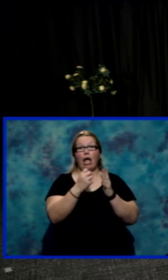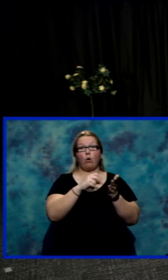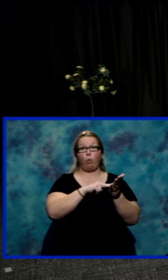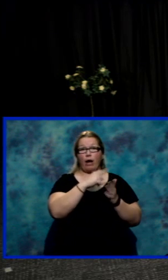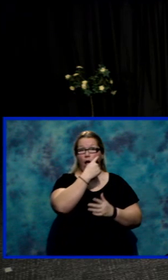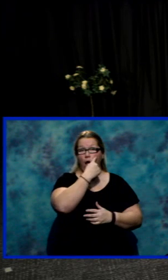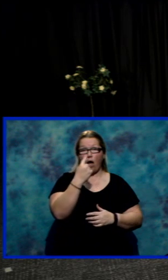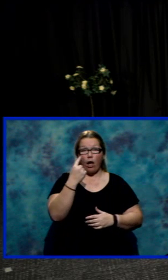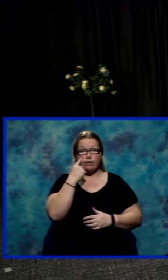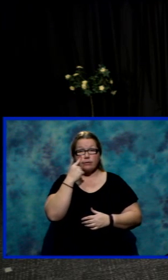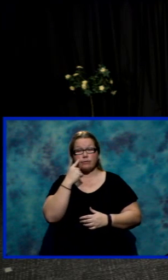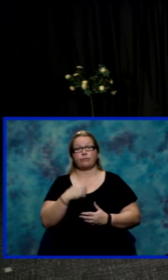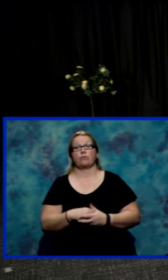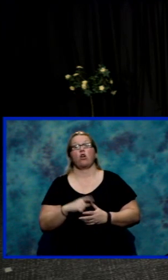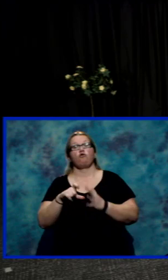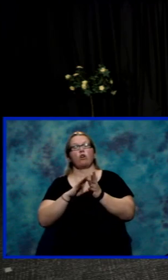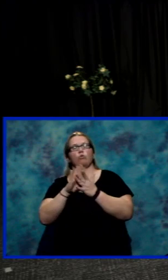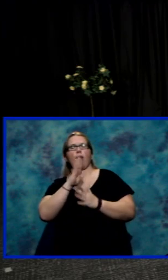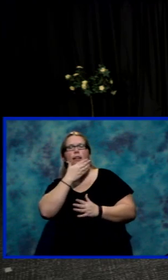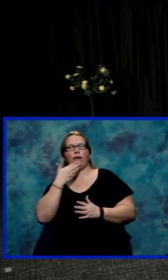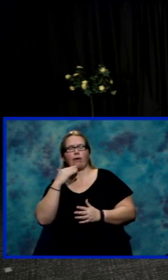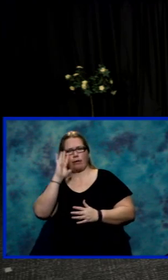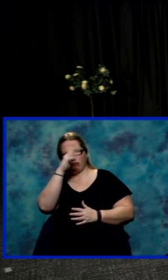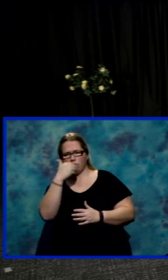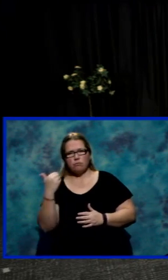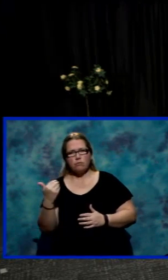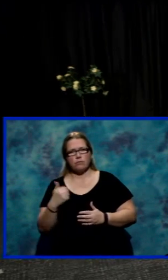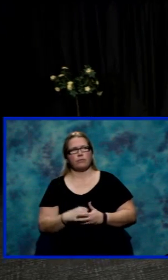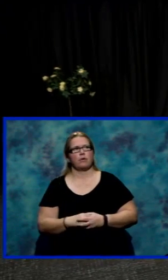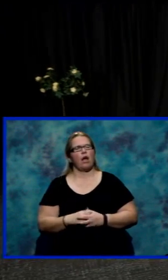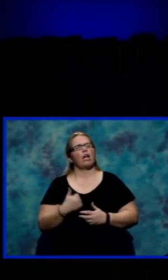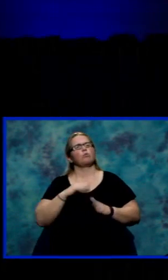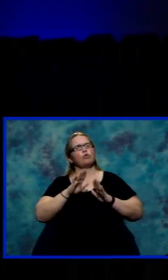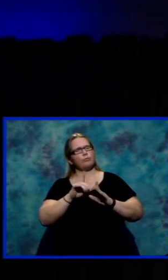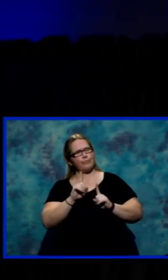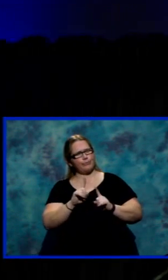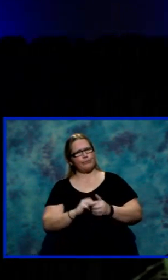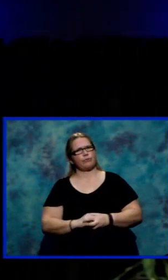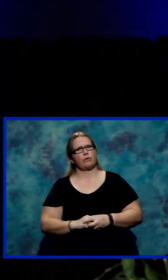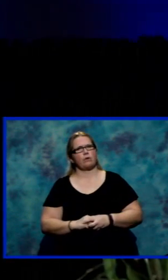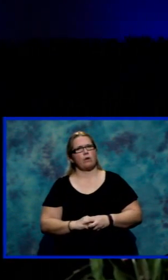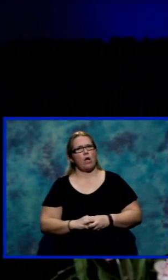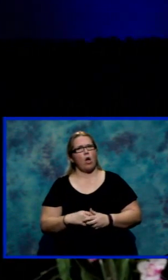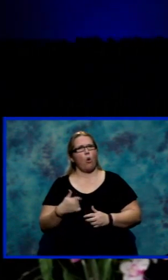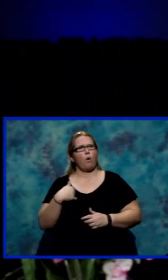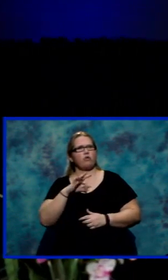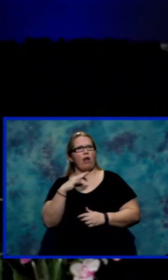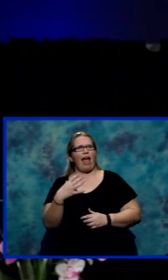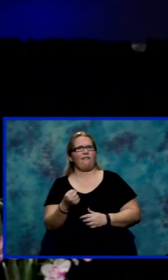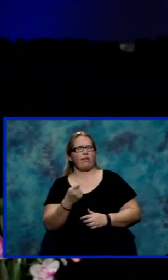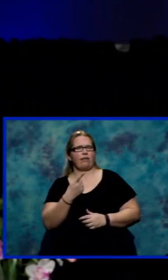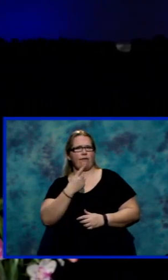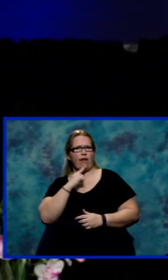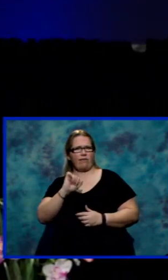was lovely in form and beautiful. Now, I just want to stop there and say that we don't quite get the flavor of this